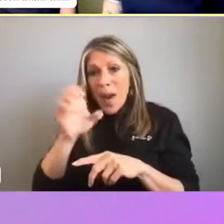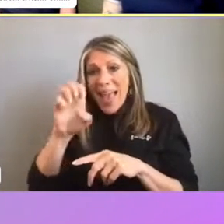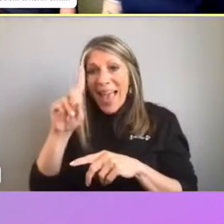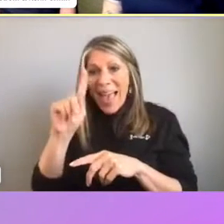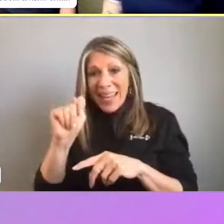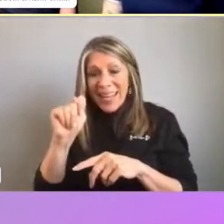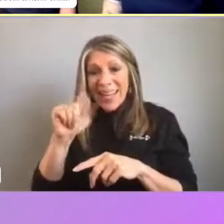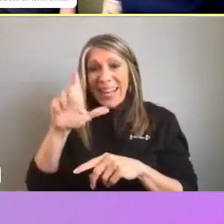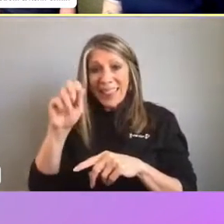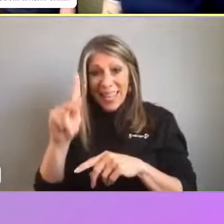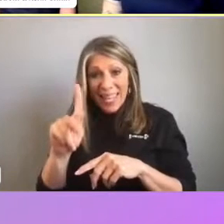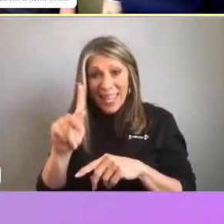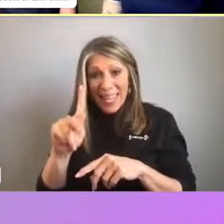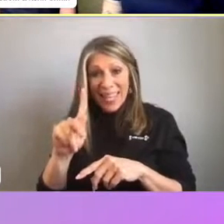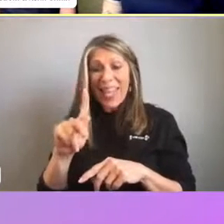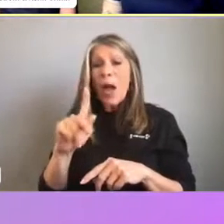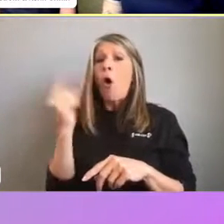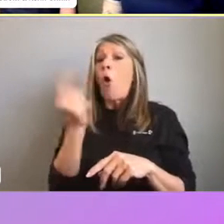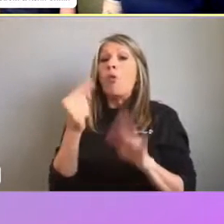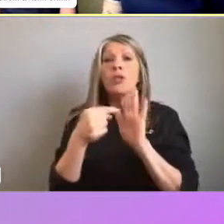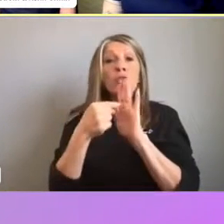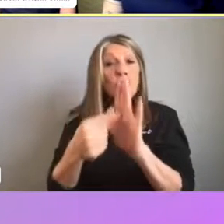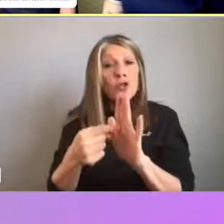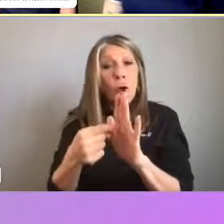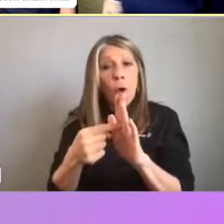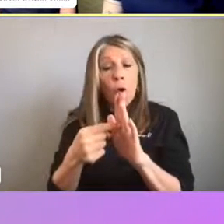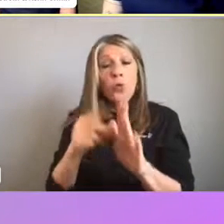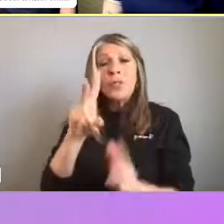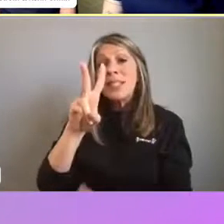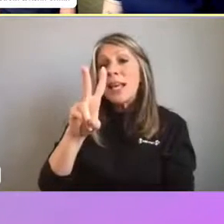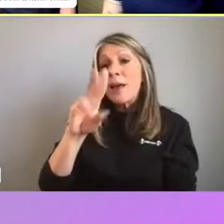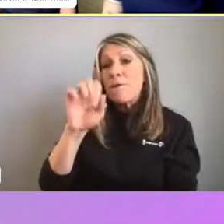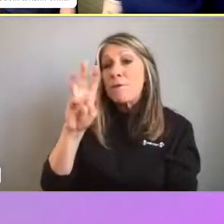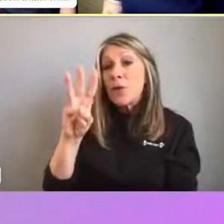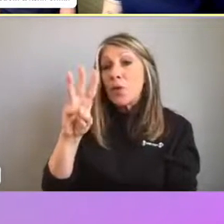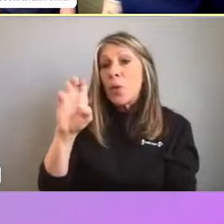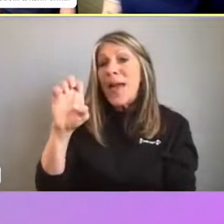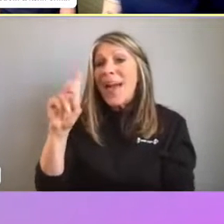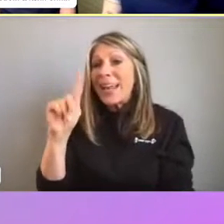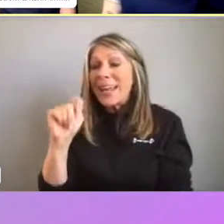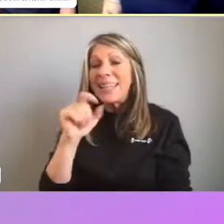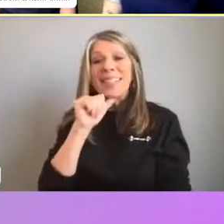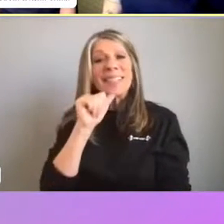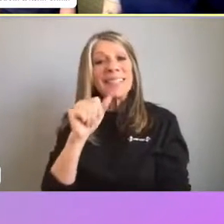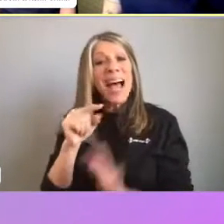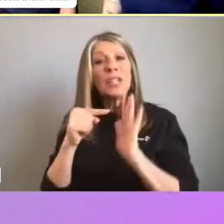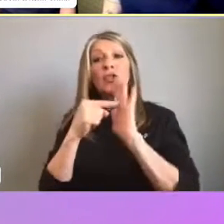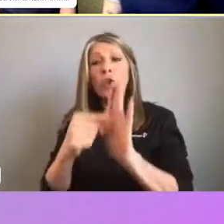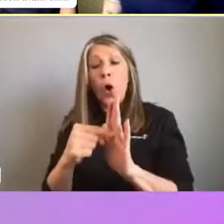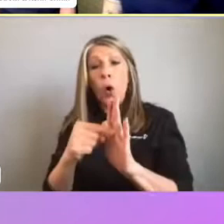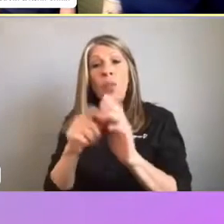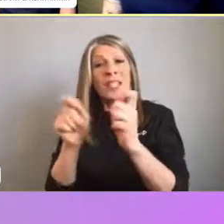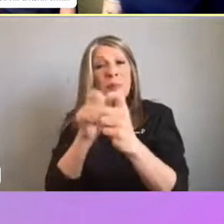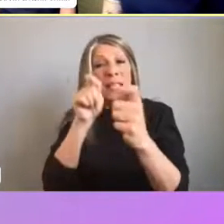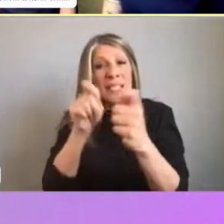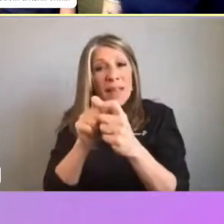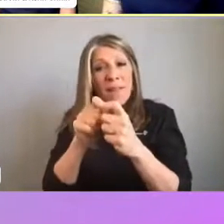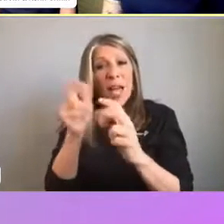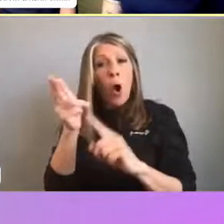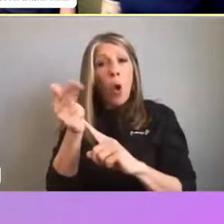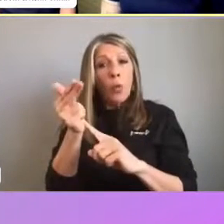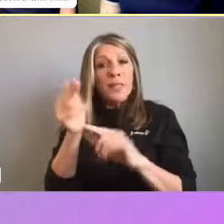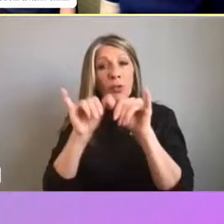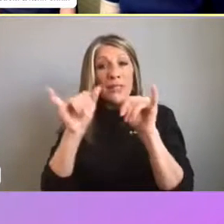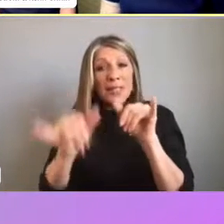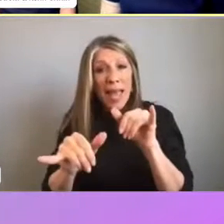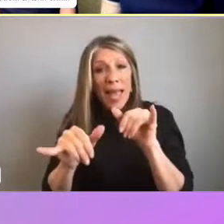only announces view edit. It does not provide details on the particular hotel stay they are on